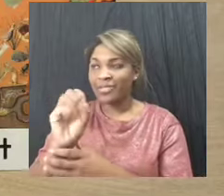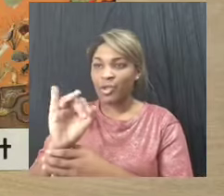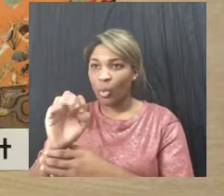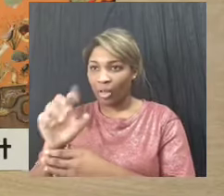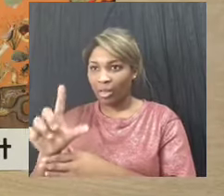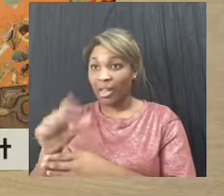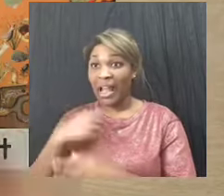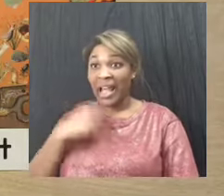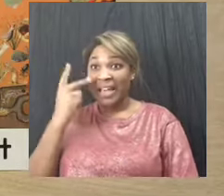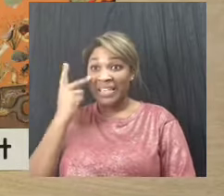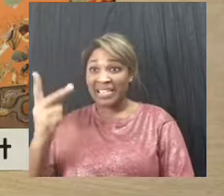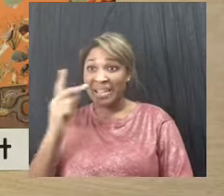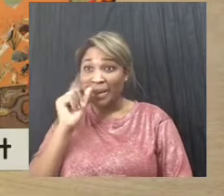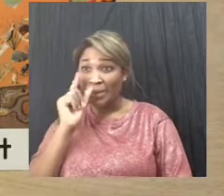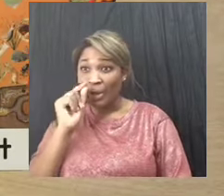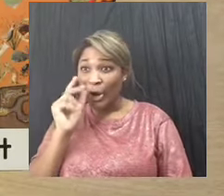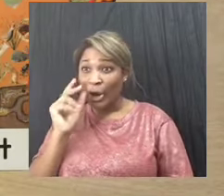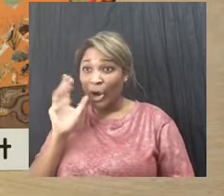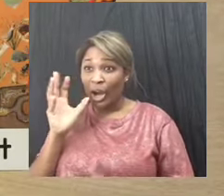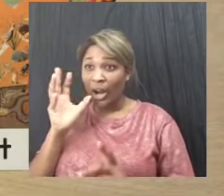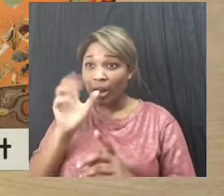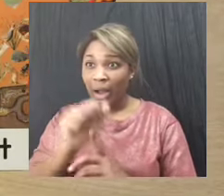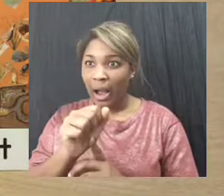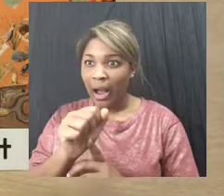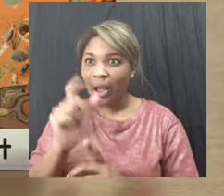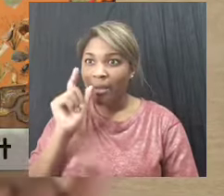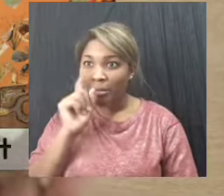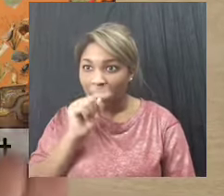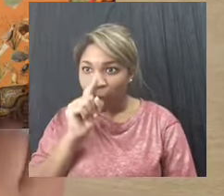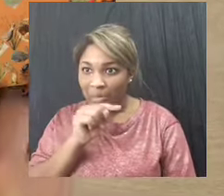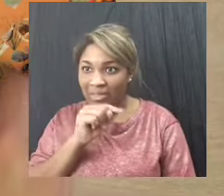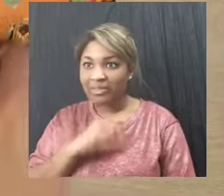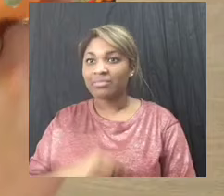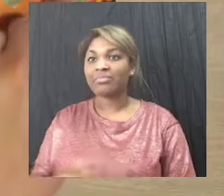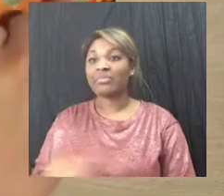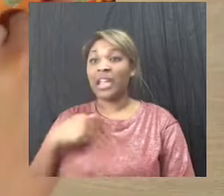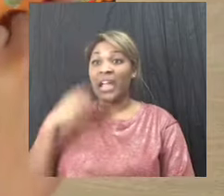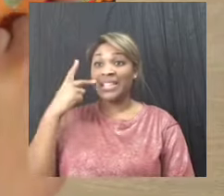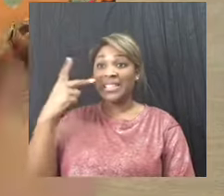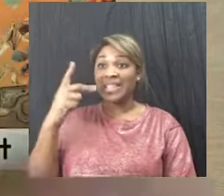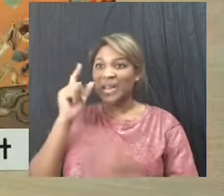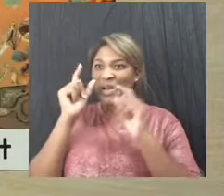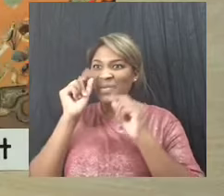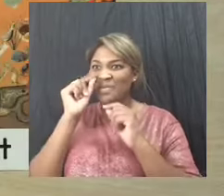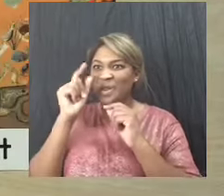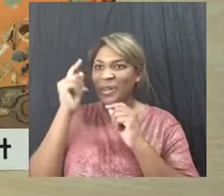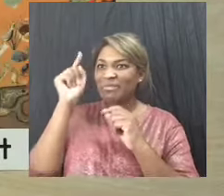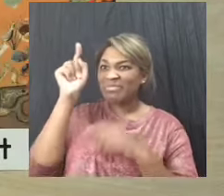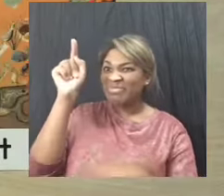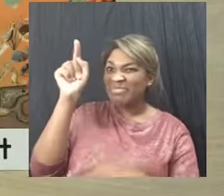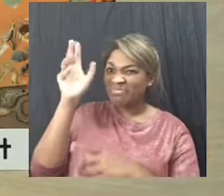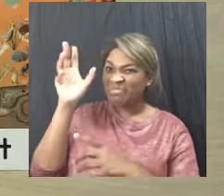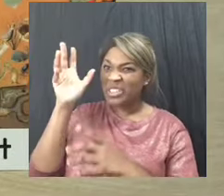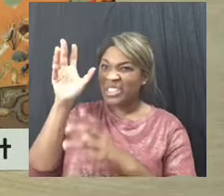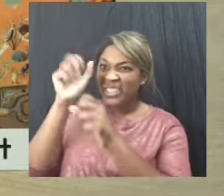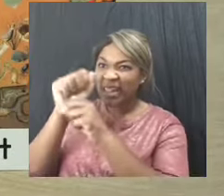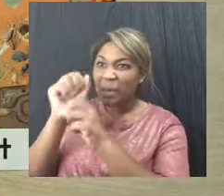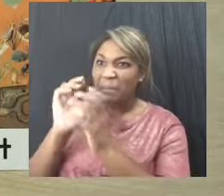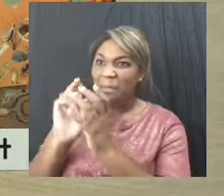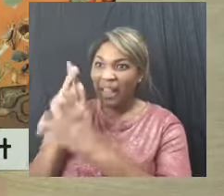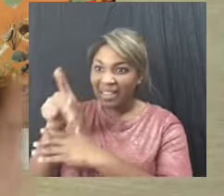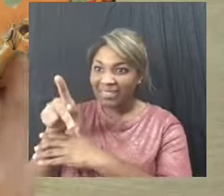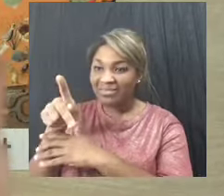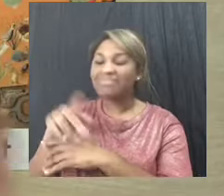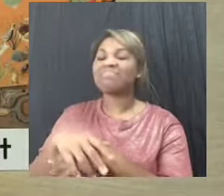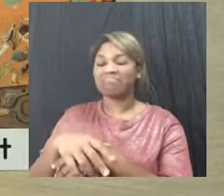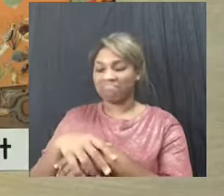bird that got a mouse. I see a bird over here that's going to get a plant. These animals